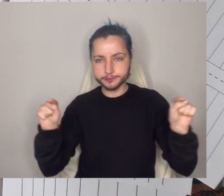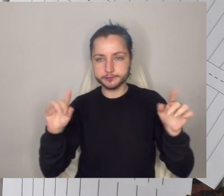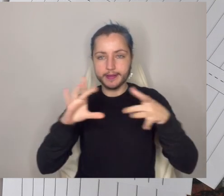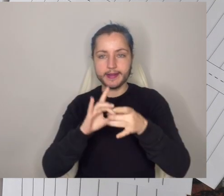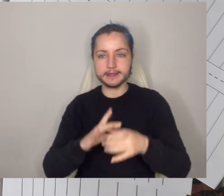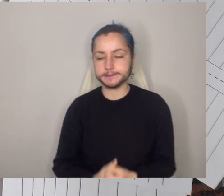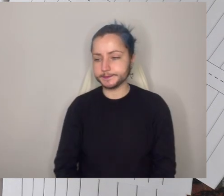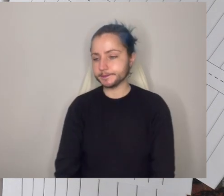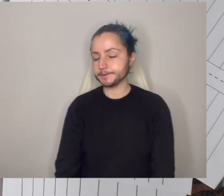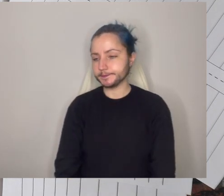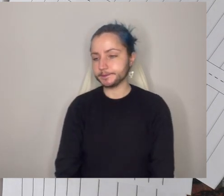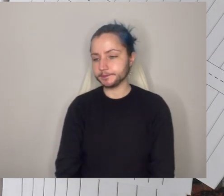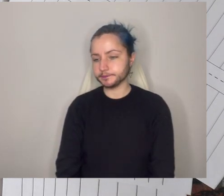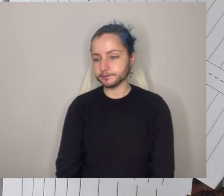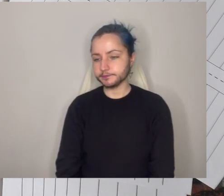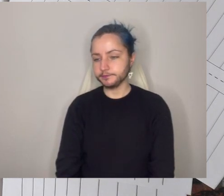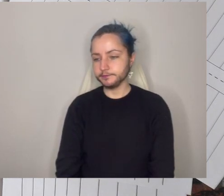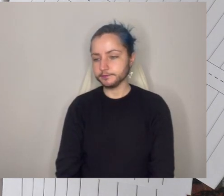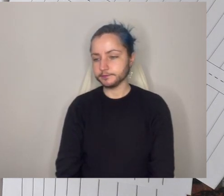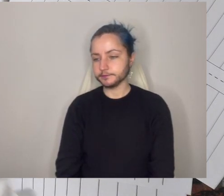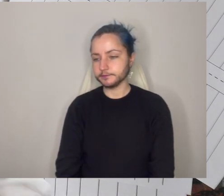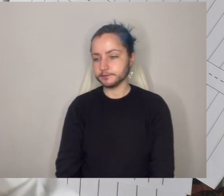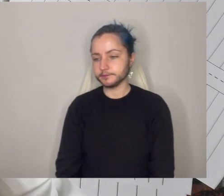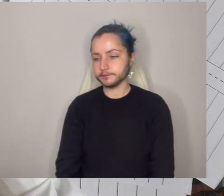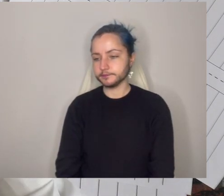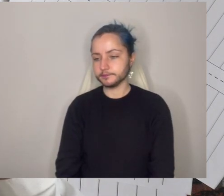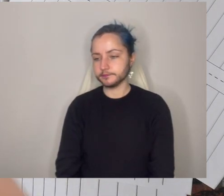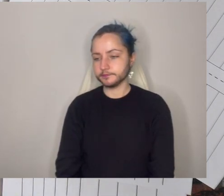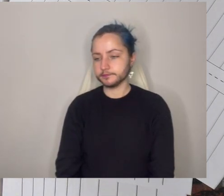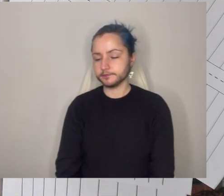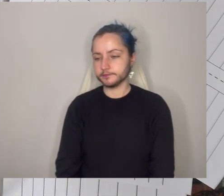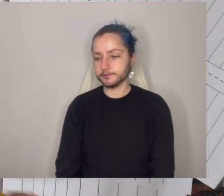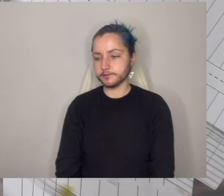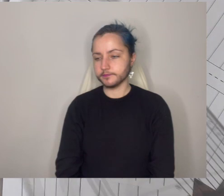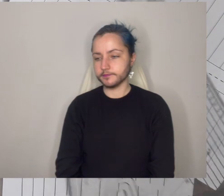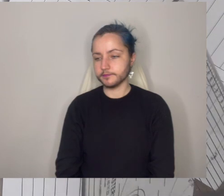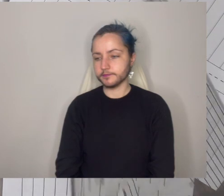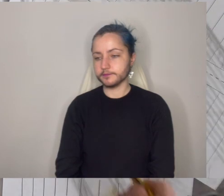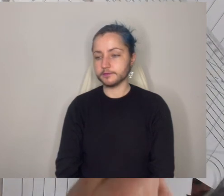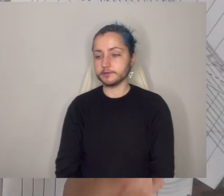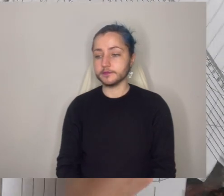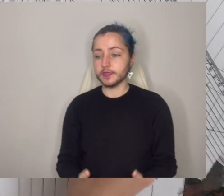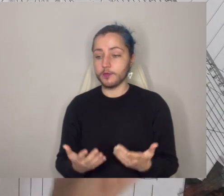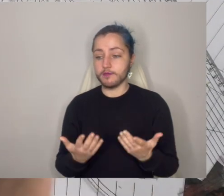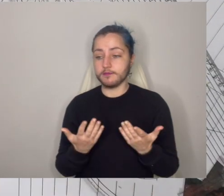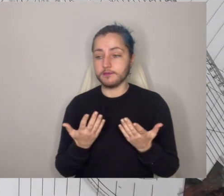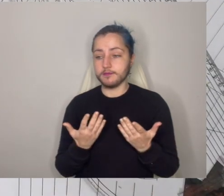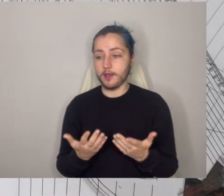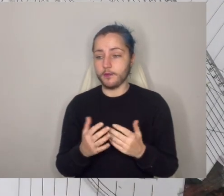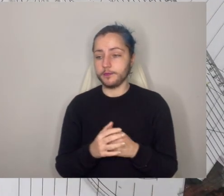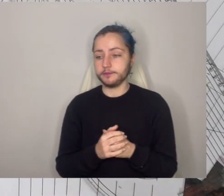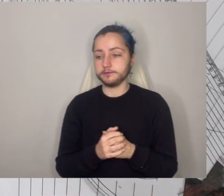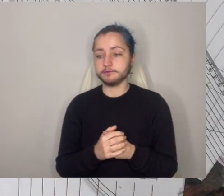And then drawing that together. and turn it around.